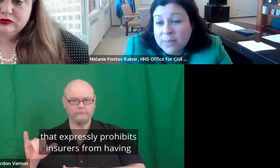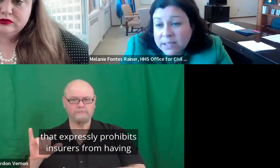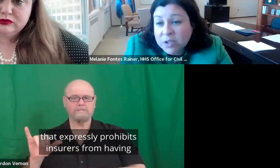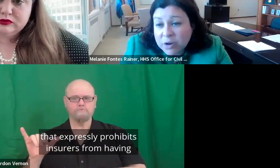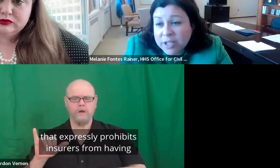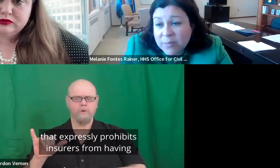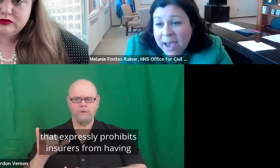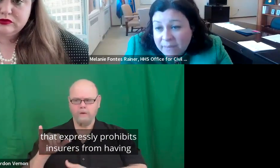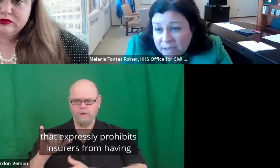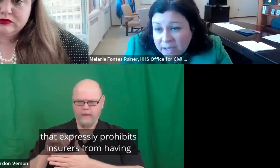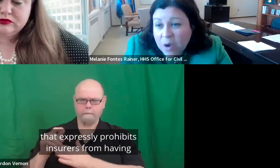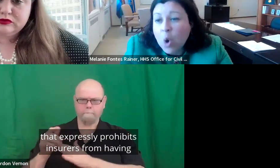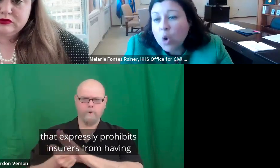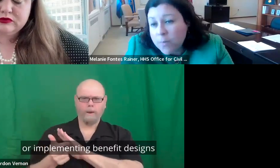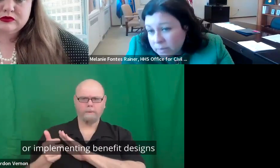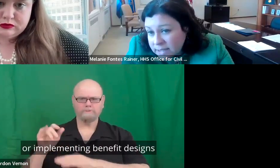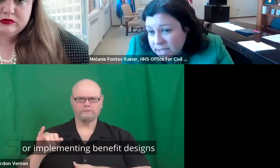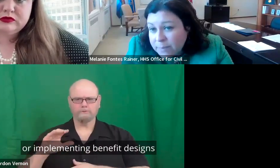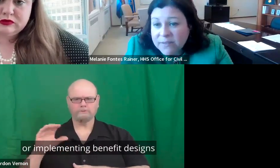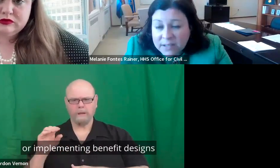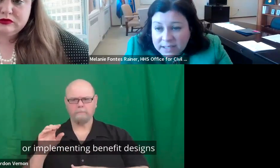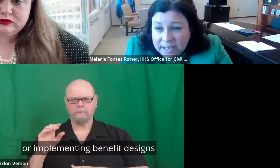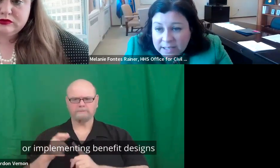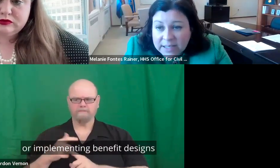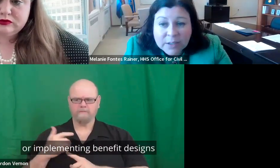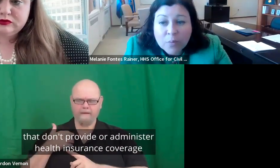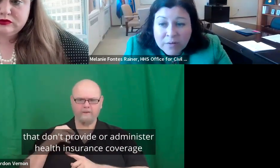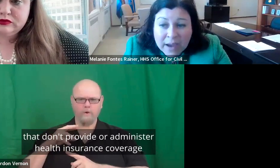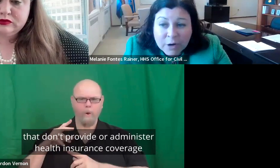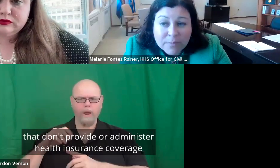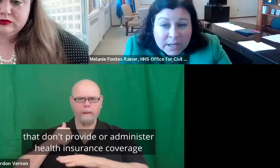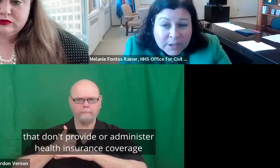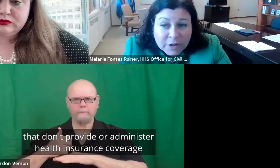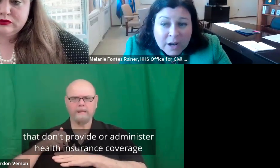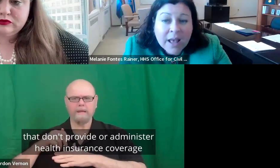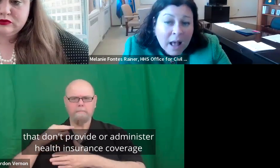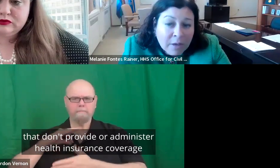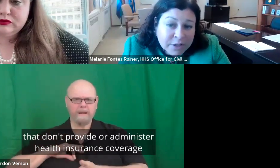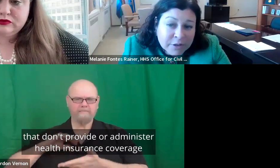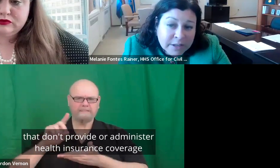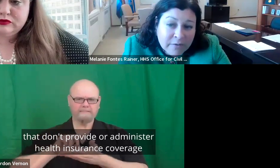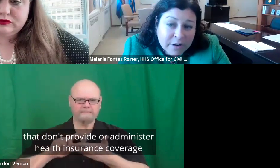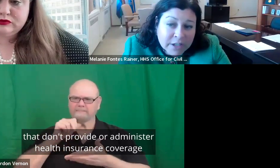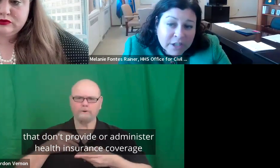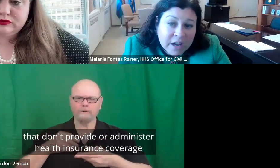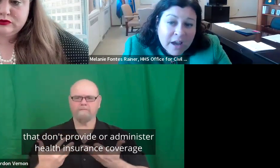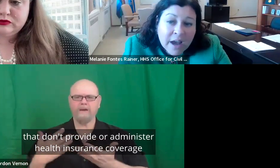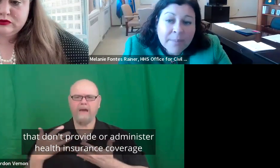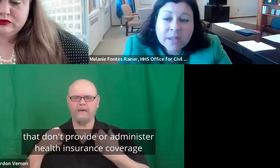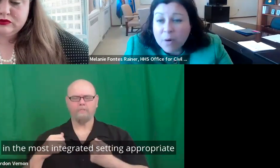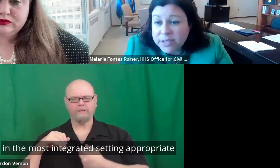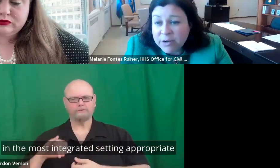expressly prohibits insurers from having or implementing benefit designs that don't provide or administer health insurance